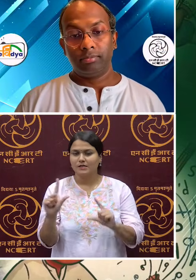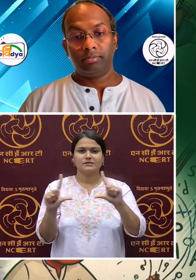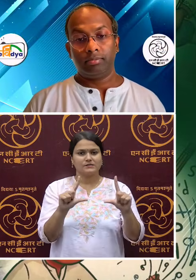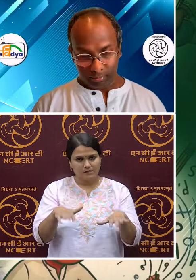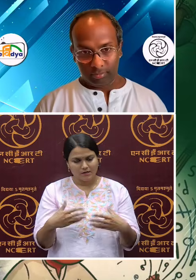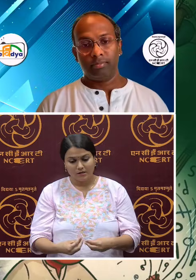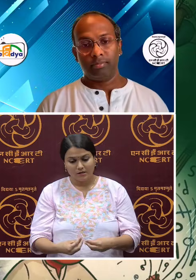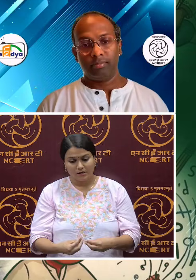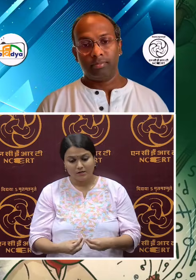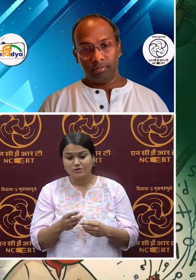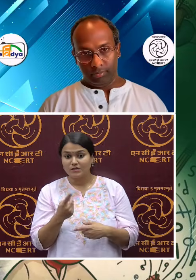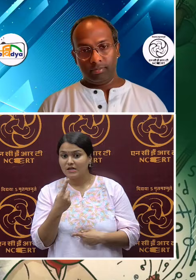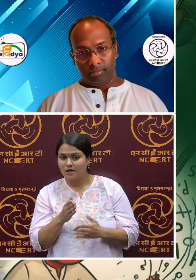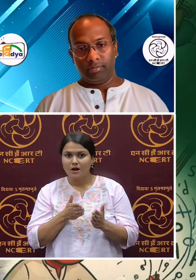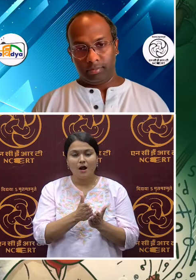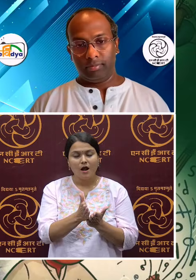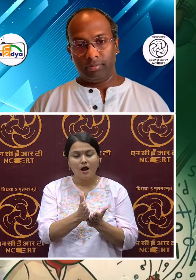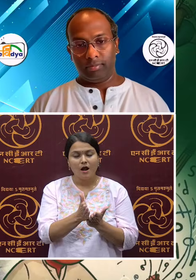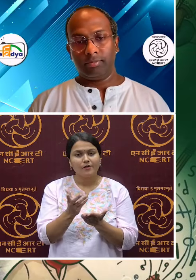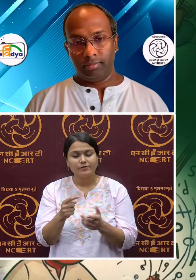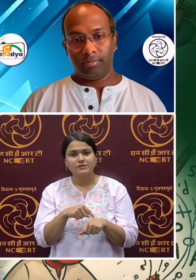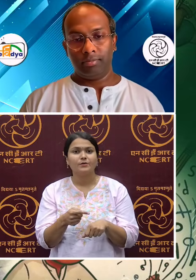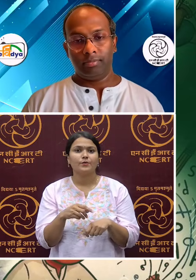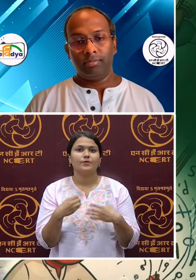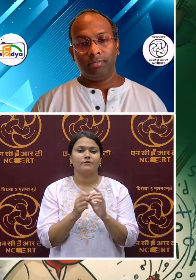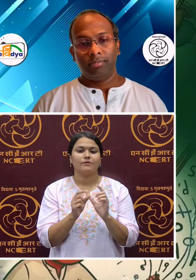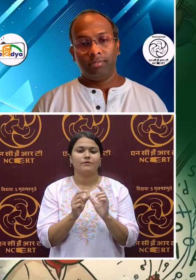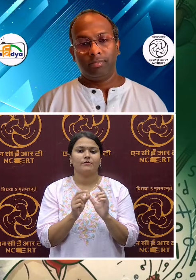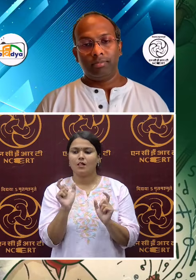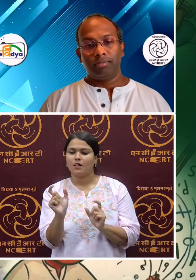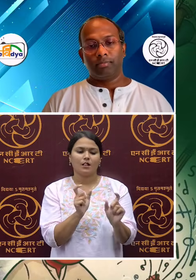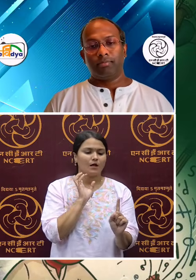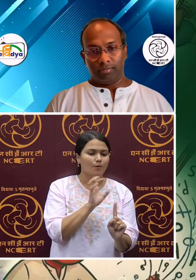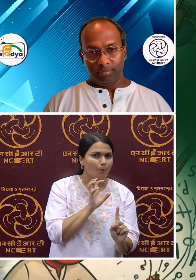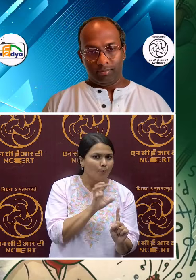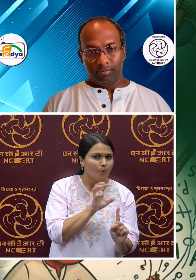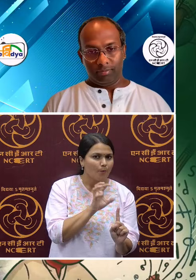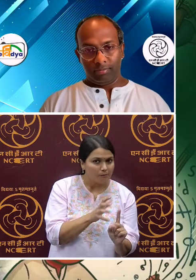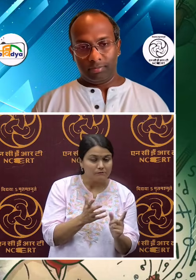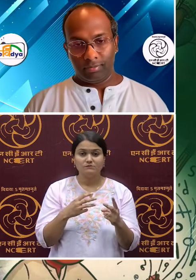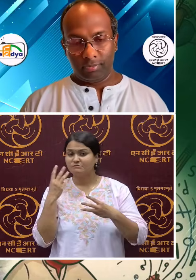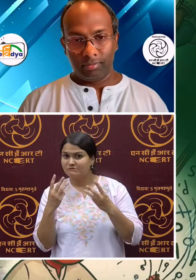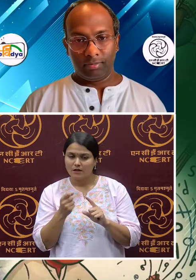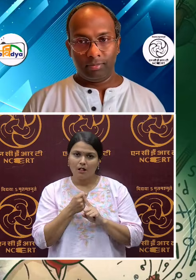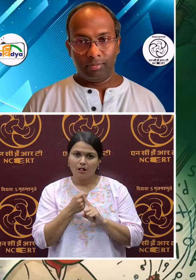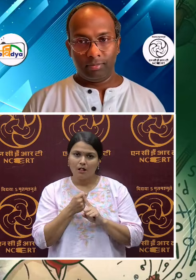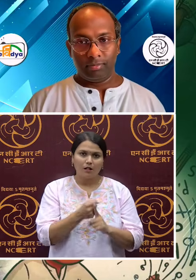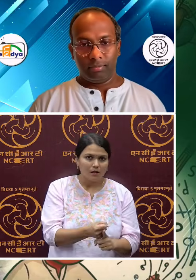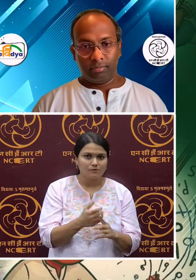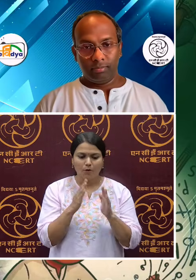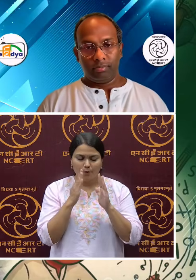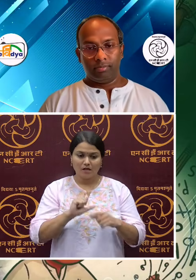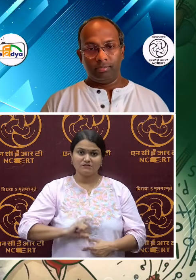and introducing the right intervention at the right time, we are labeling the child, demotivating the child, putting his